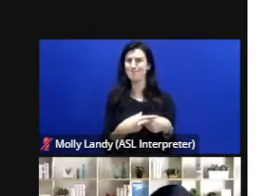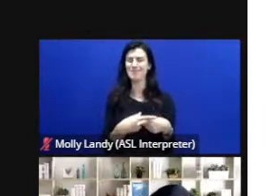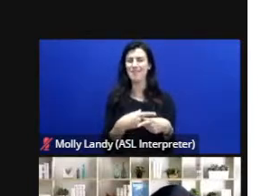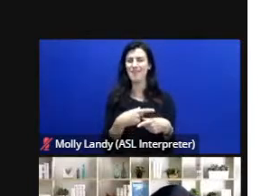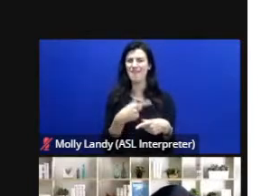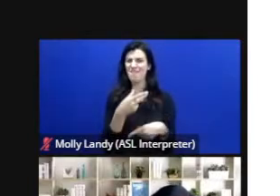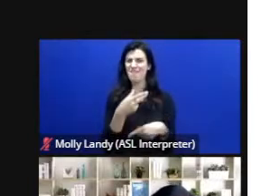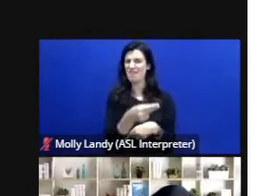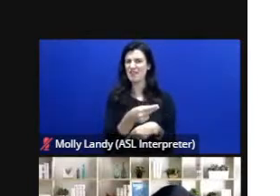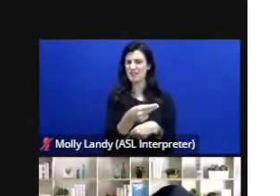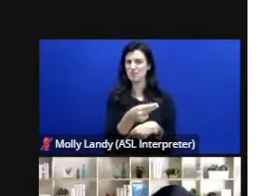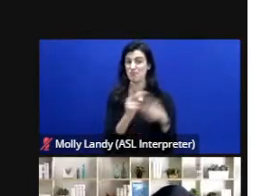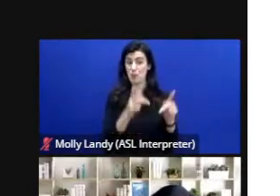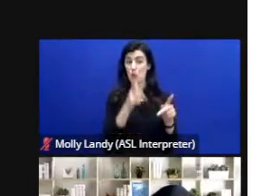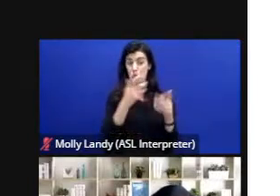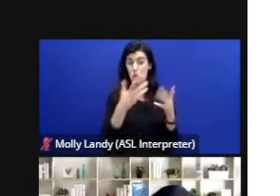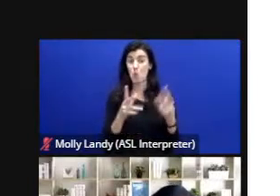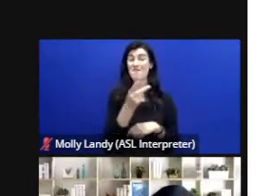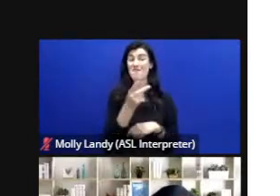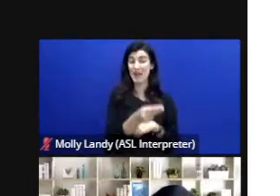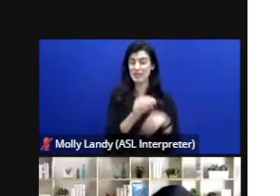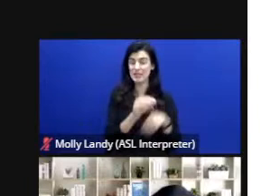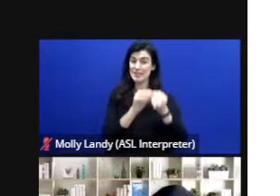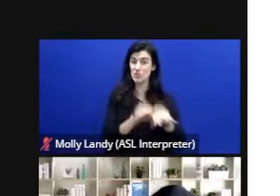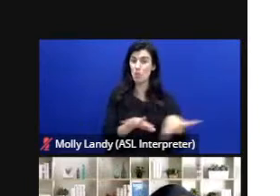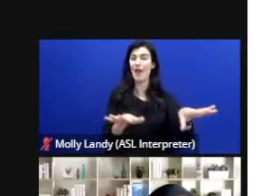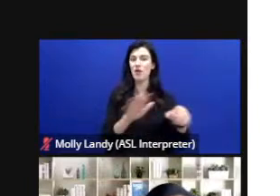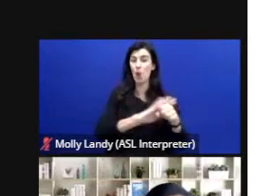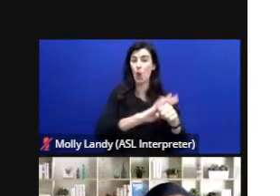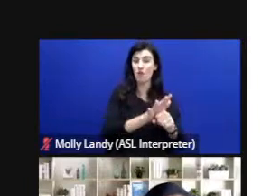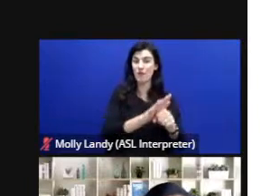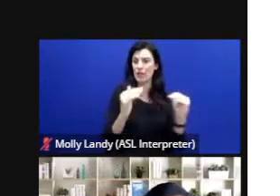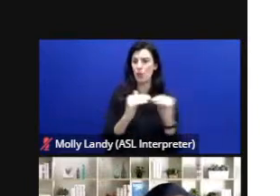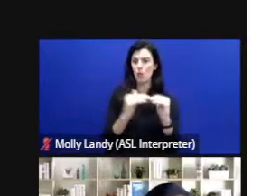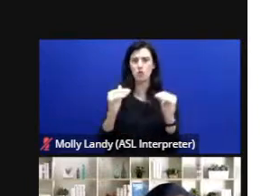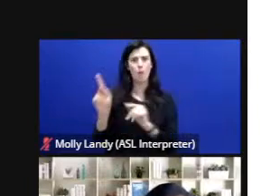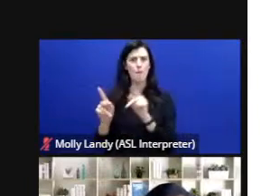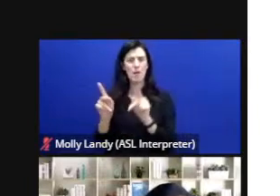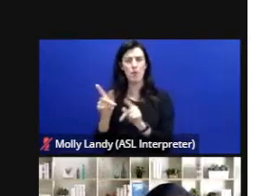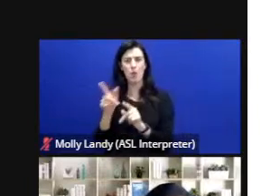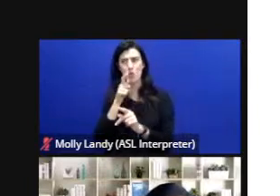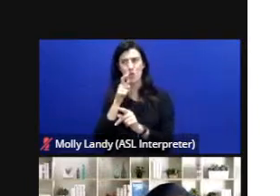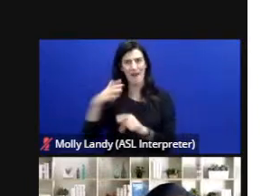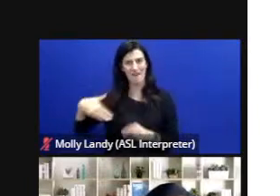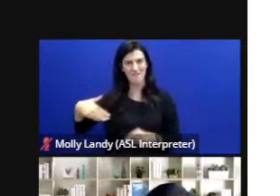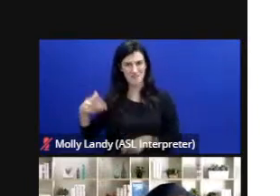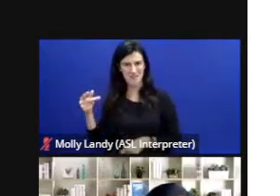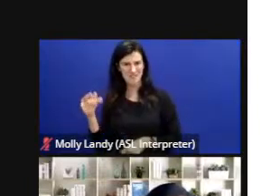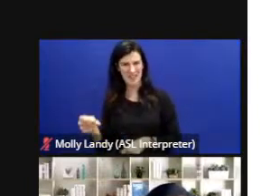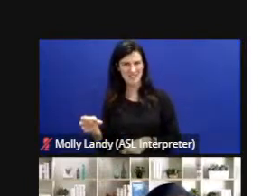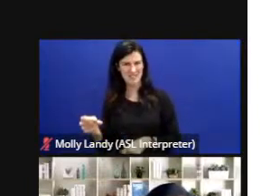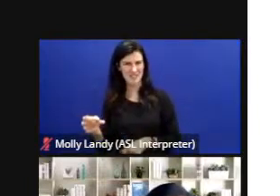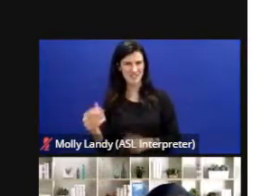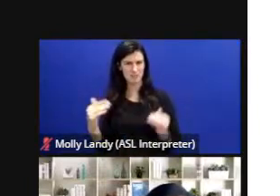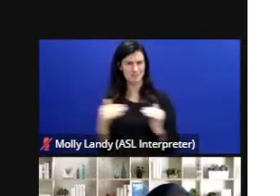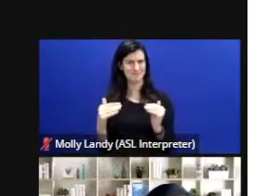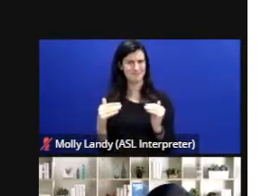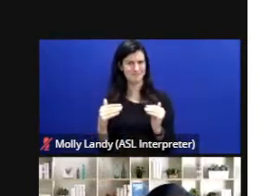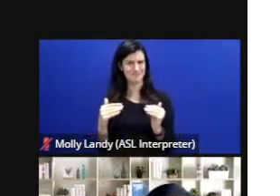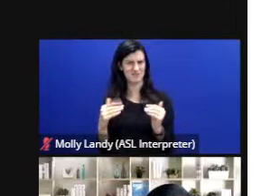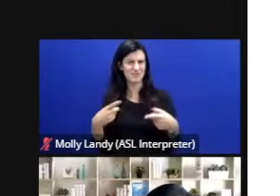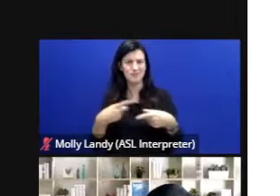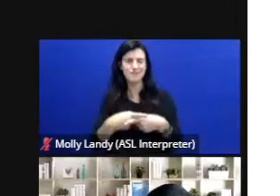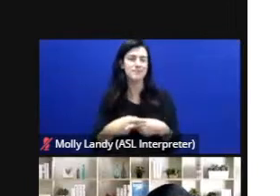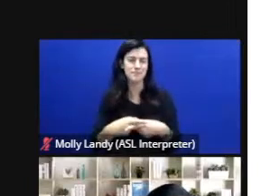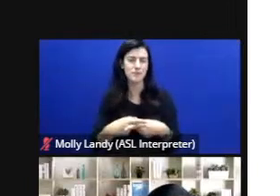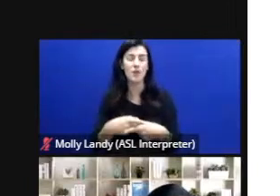as much as the unvaccinated, or vaccinated were carrying the disease as much as unvaccinated? she also made a